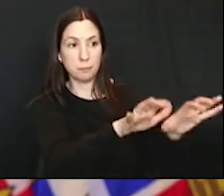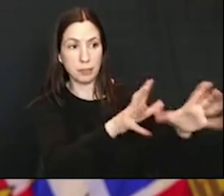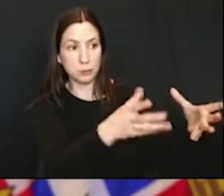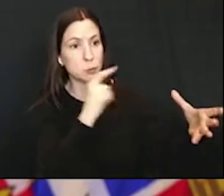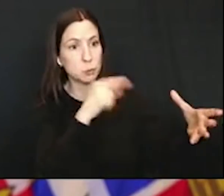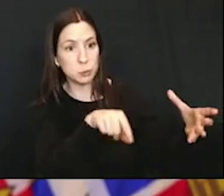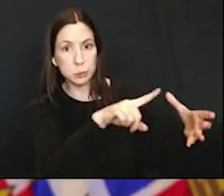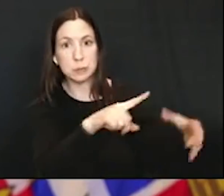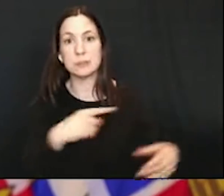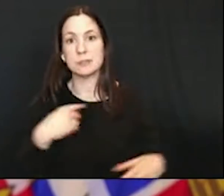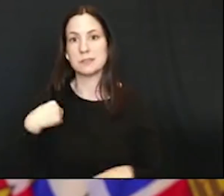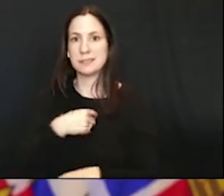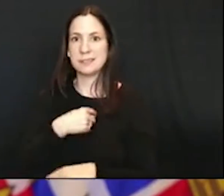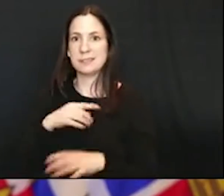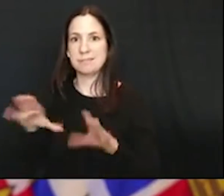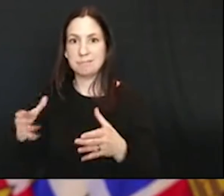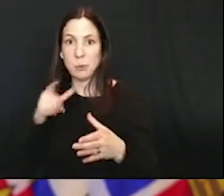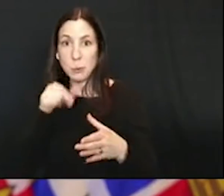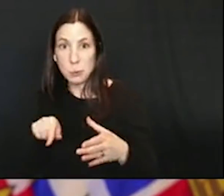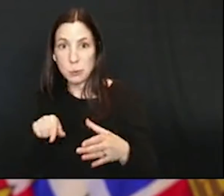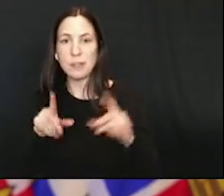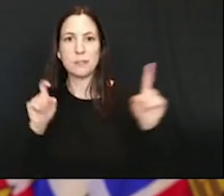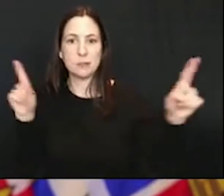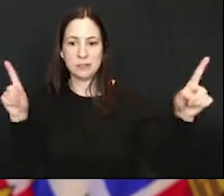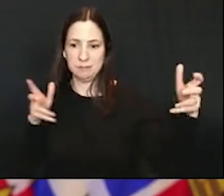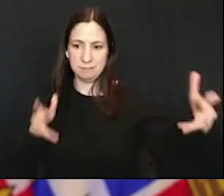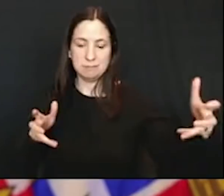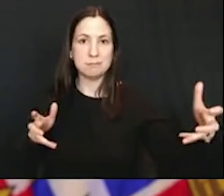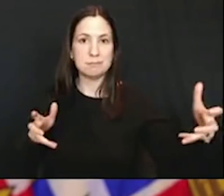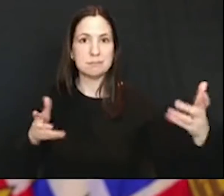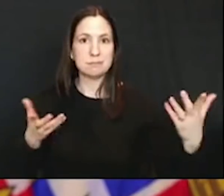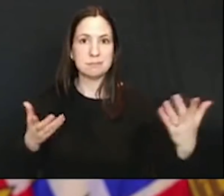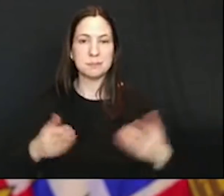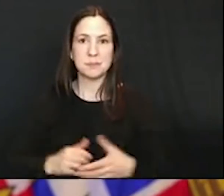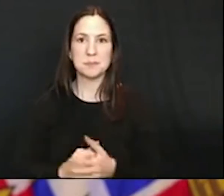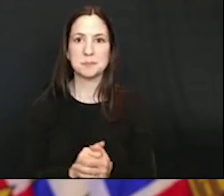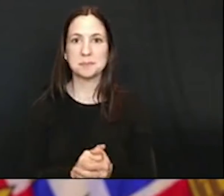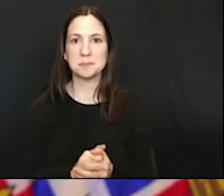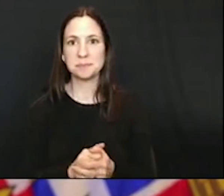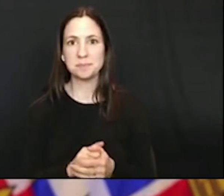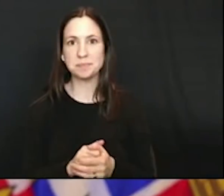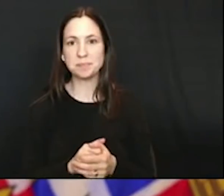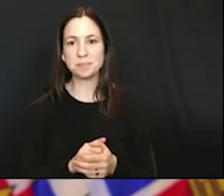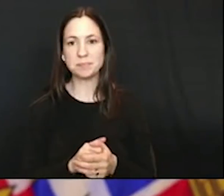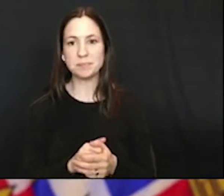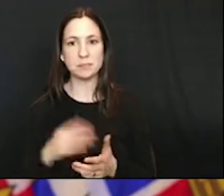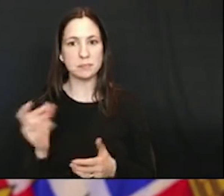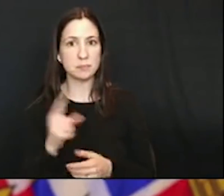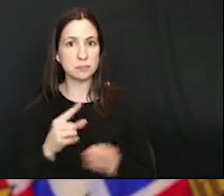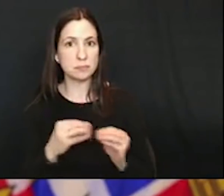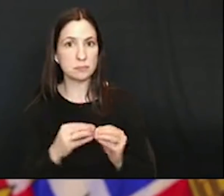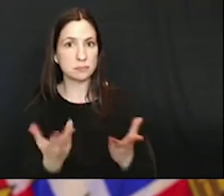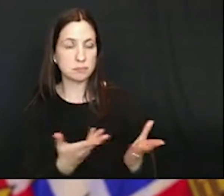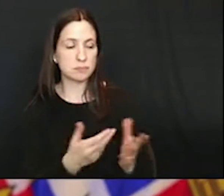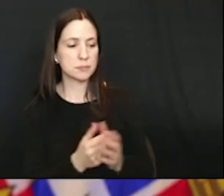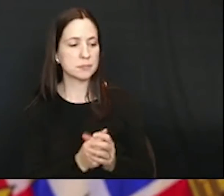to our both geography and demography here in BC. Shannon, do you have a